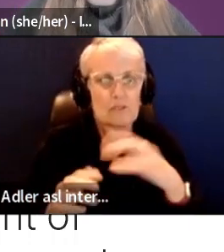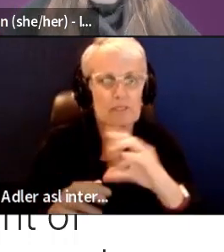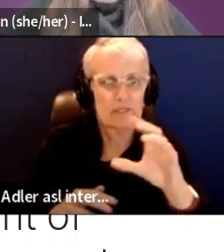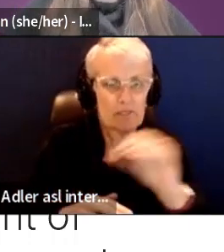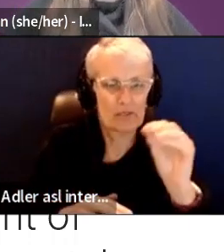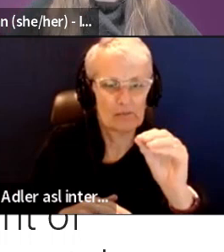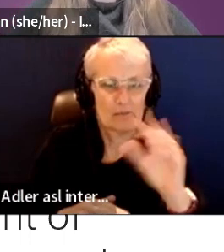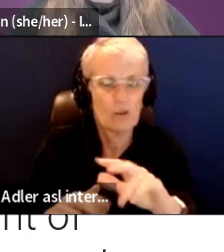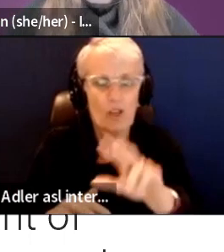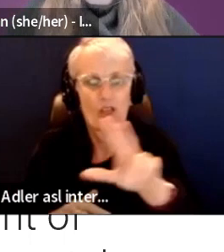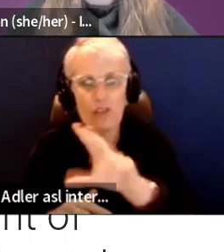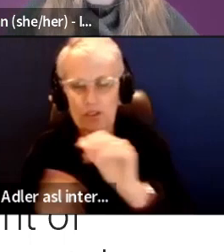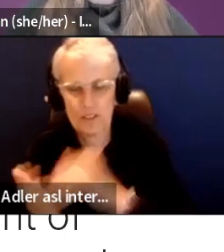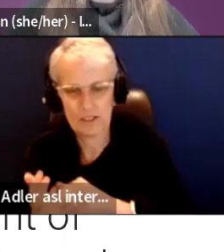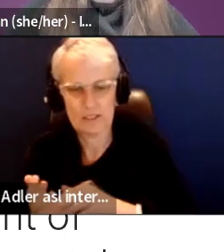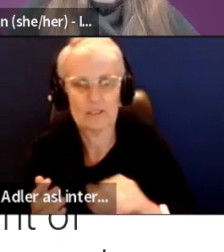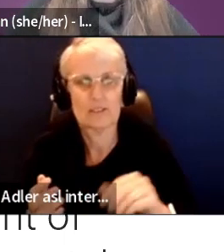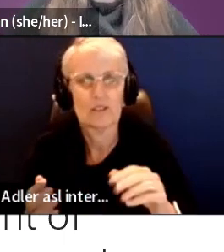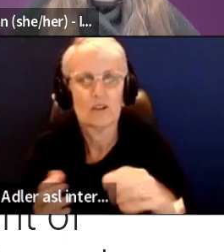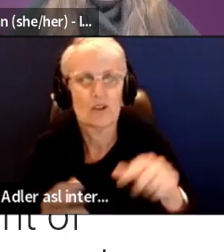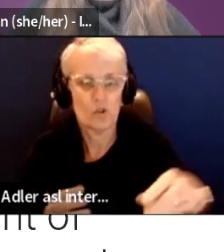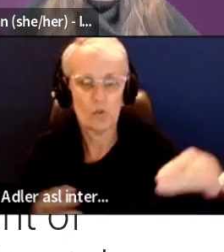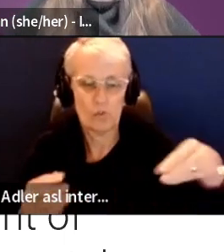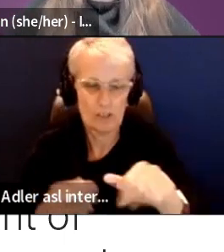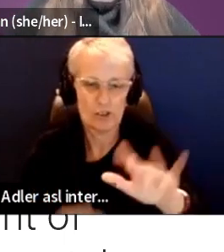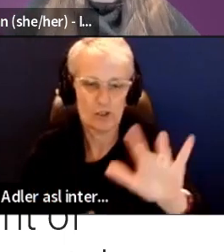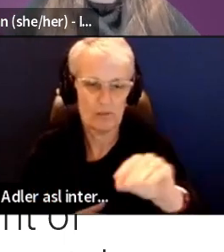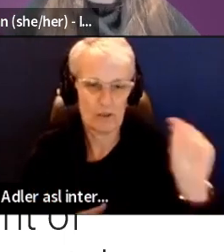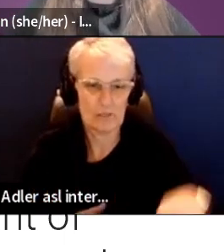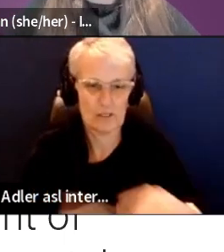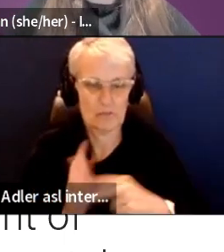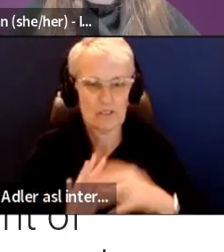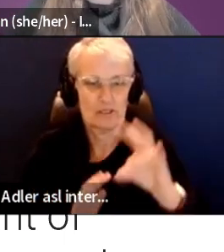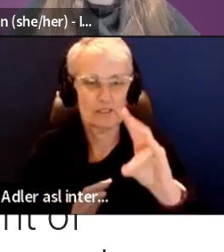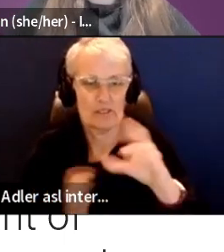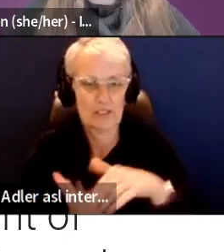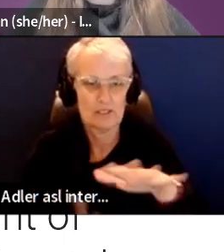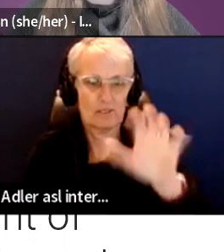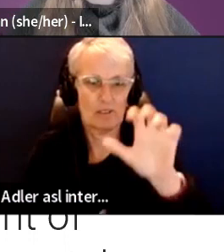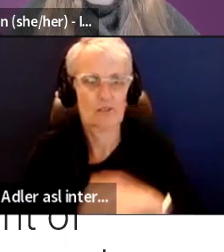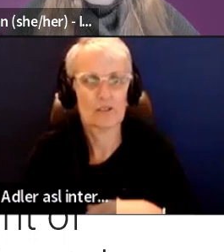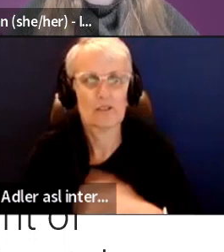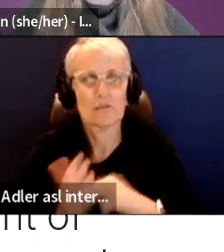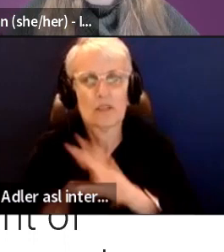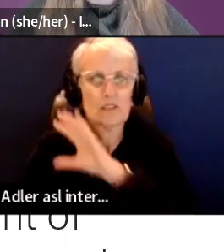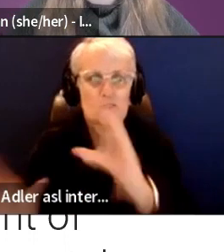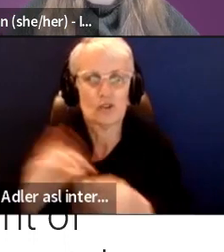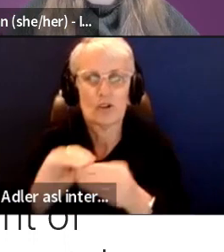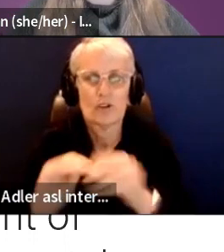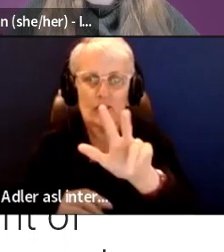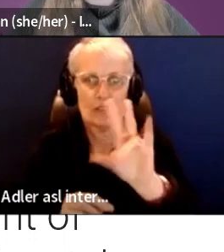$75 or $30,000. You're matching that at 25%, which is $7,500, making your total project cost